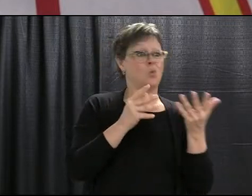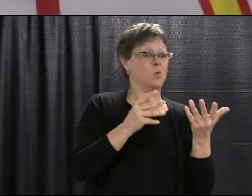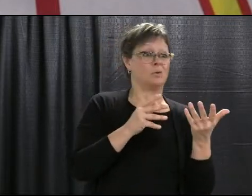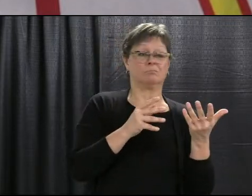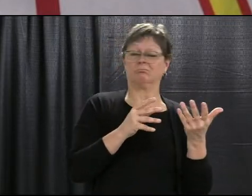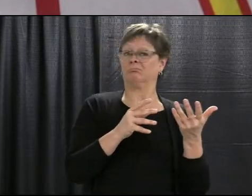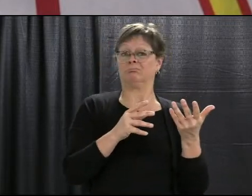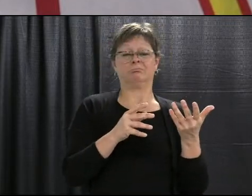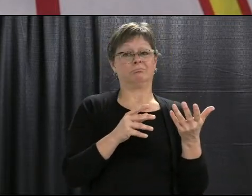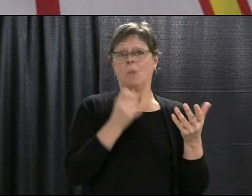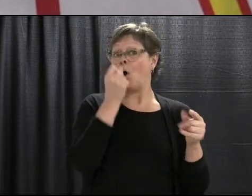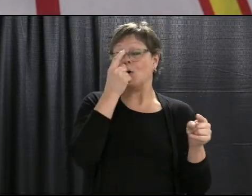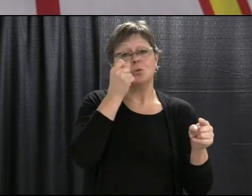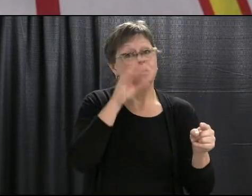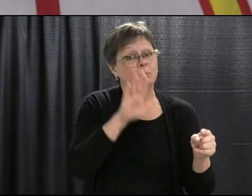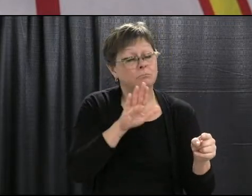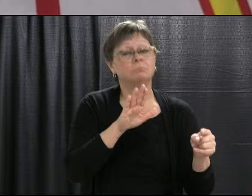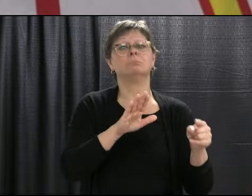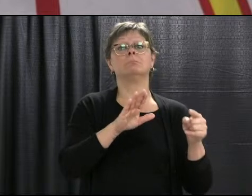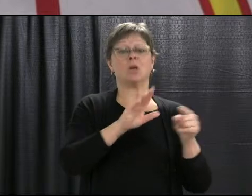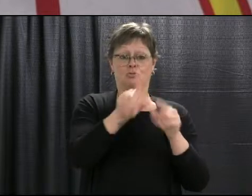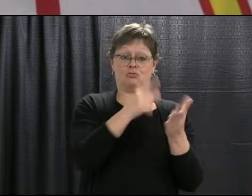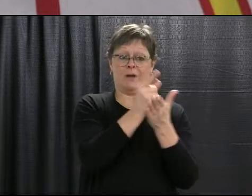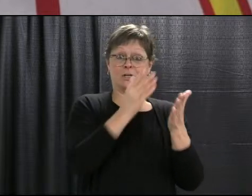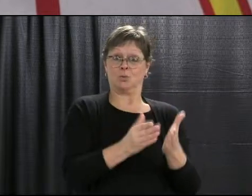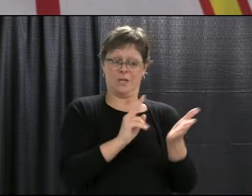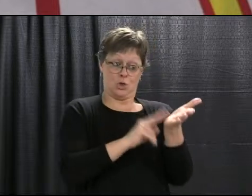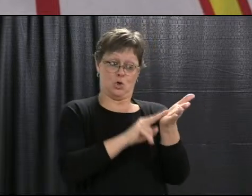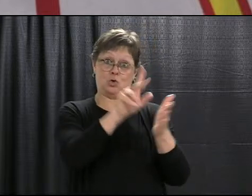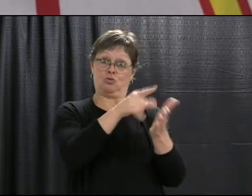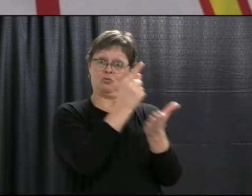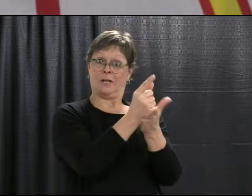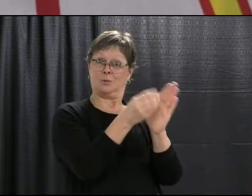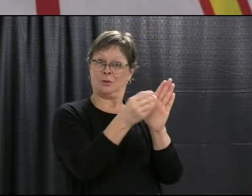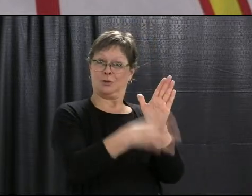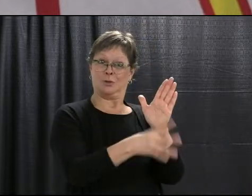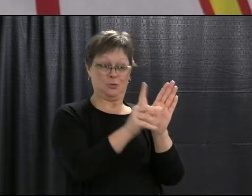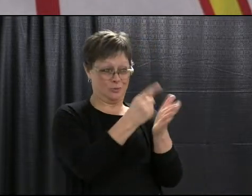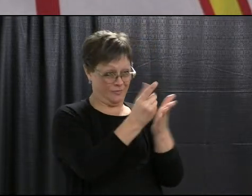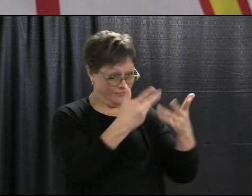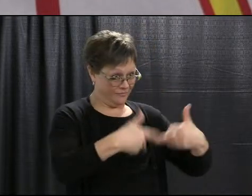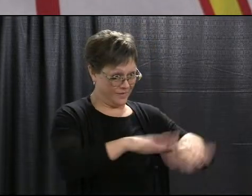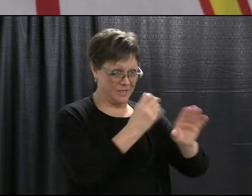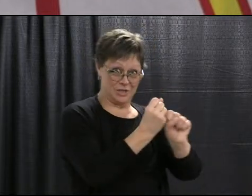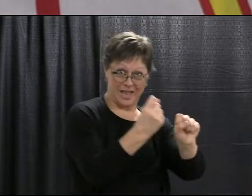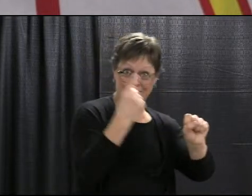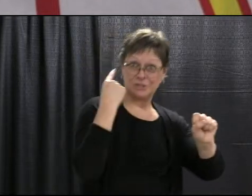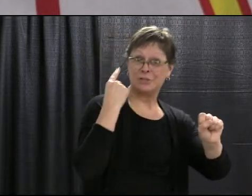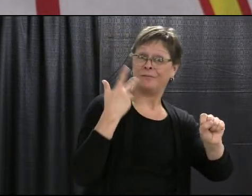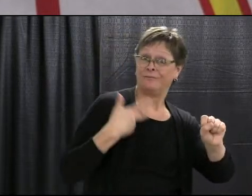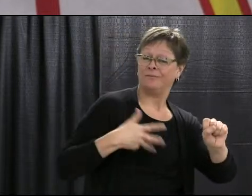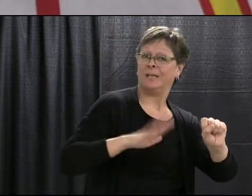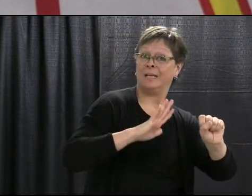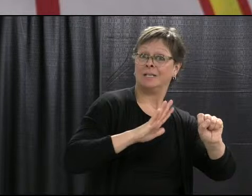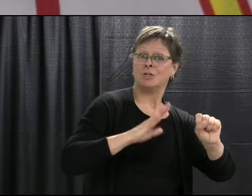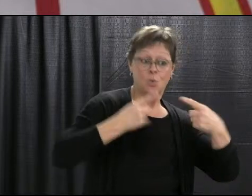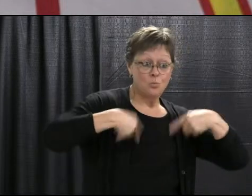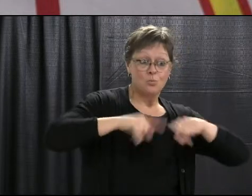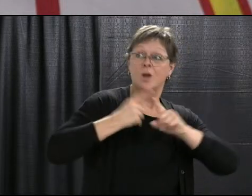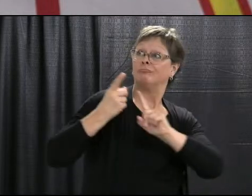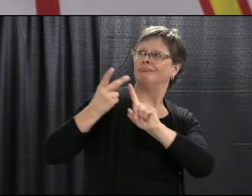having said that, by the way, the vast majority of our graduates from last year's graduating class, we have